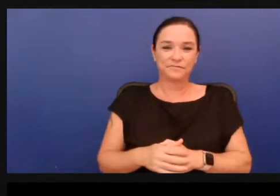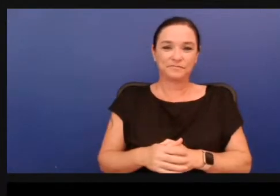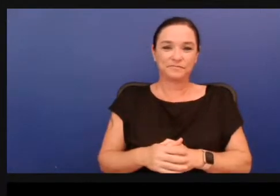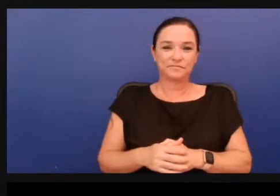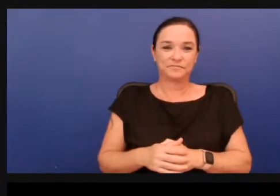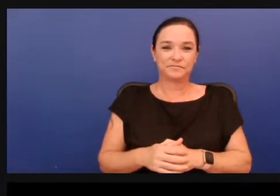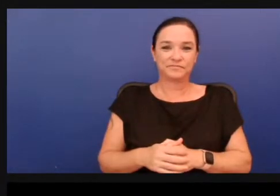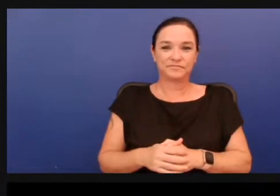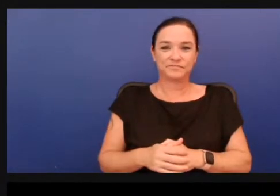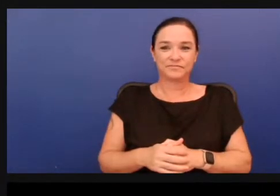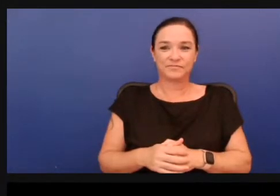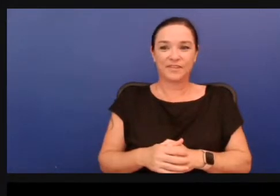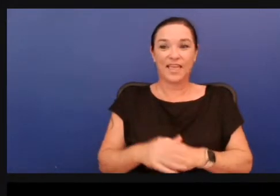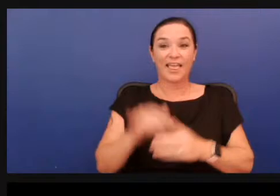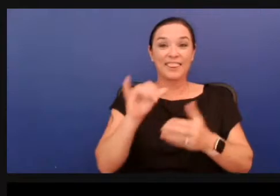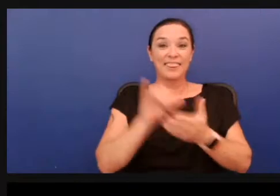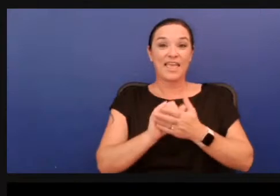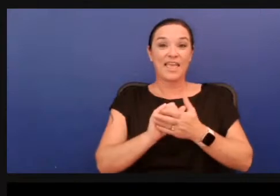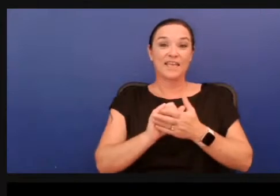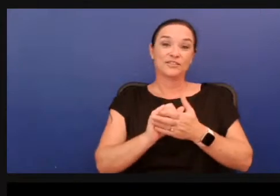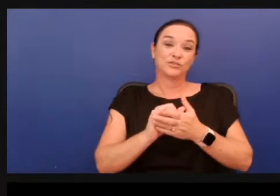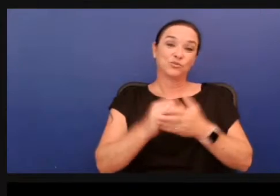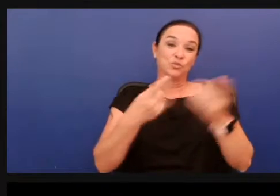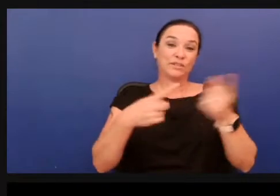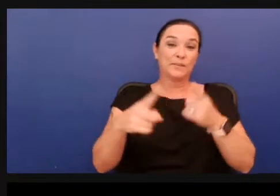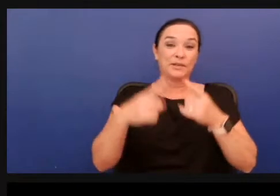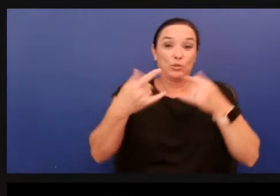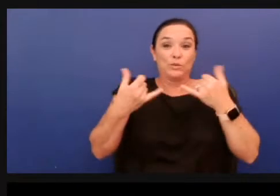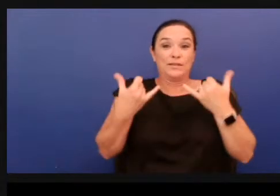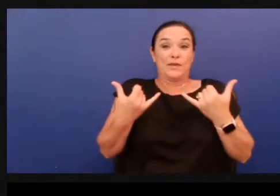and there it is. That's where we are today.